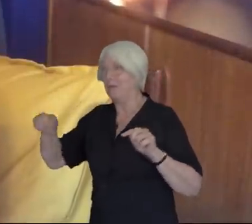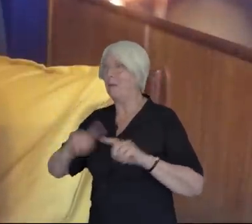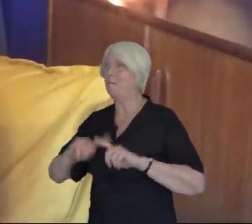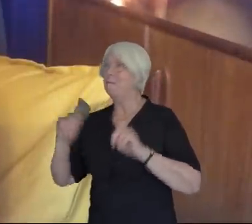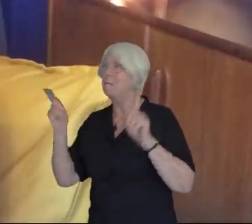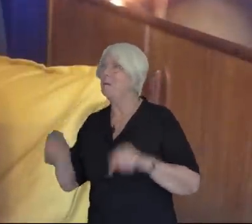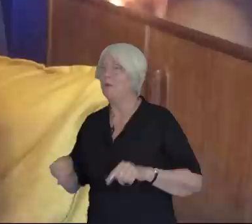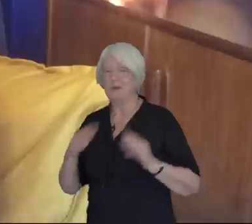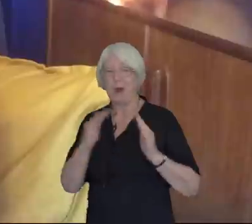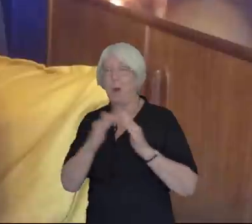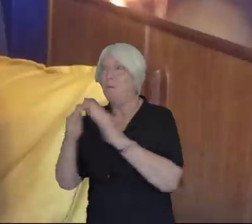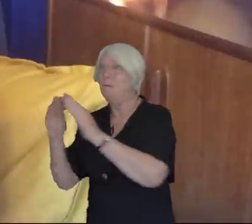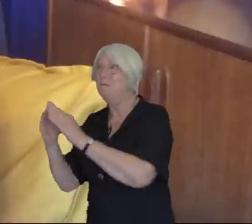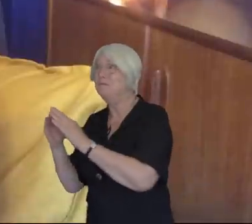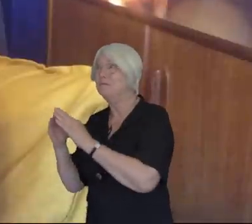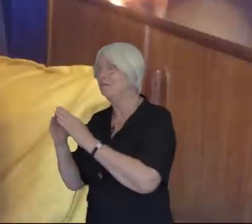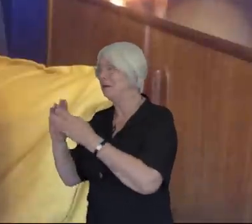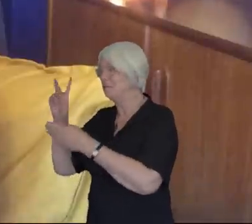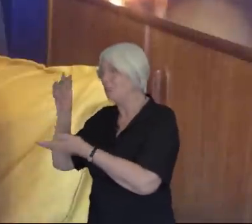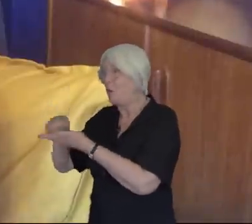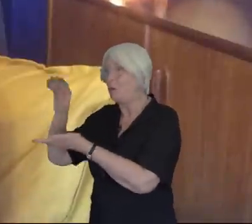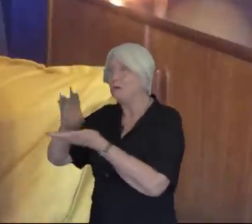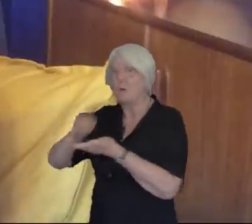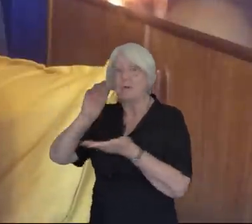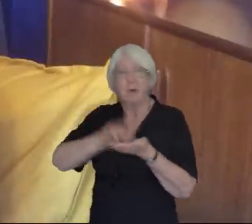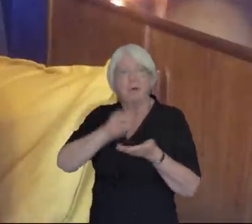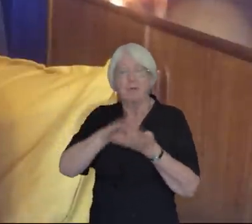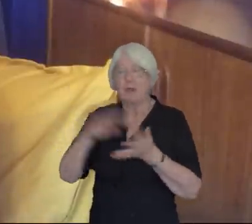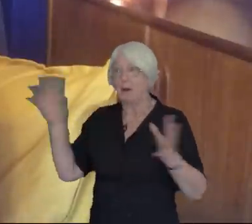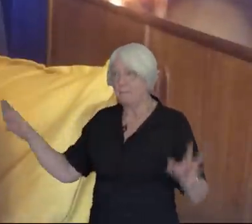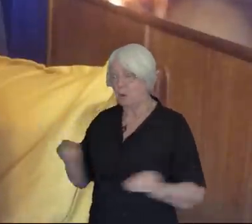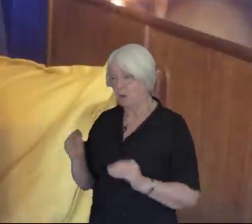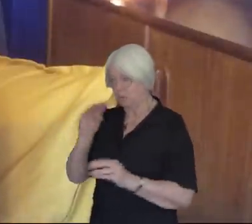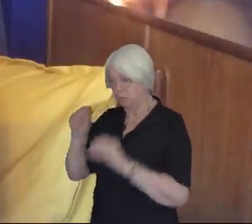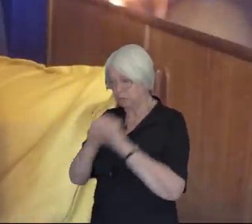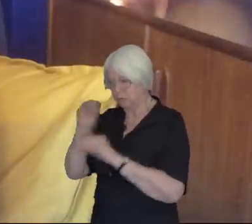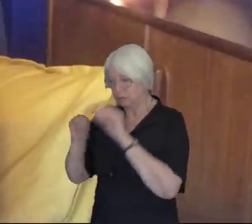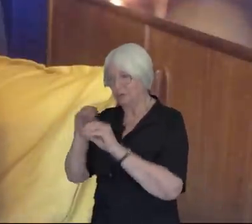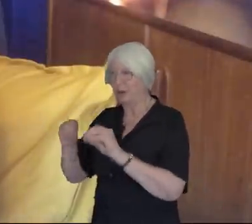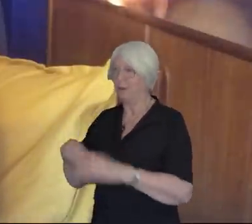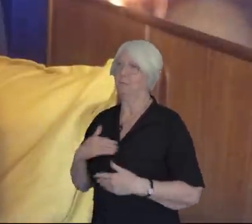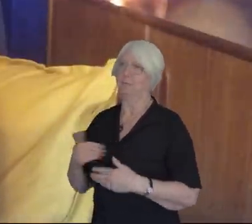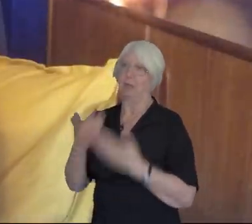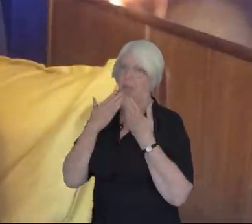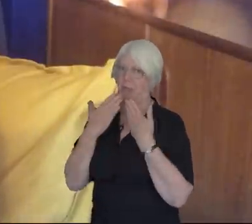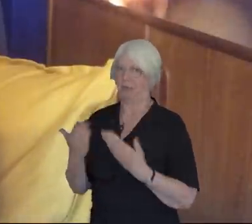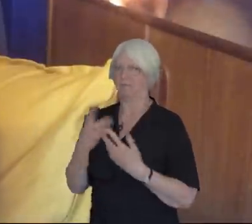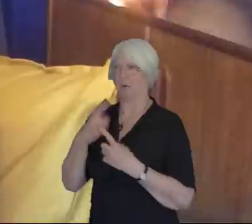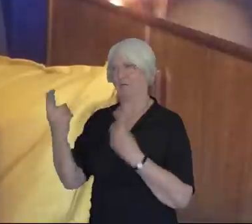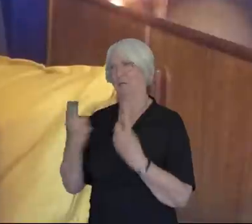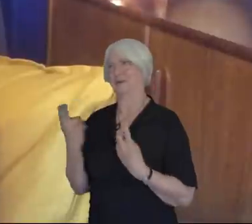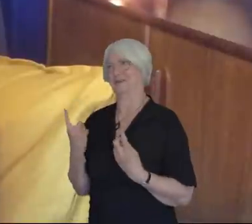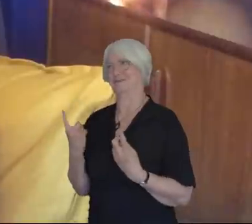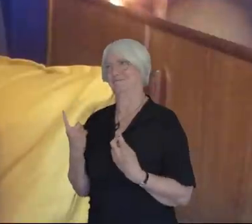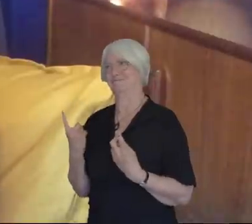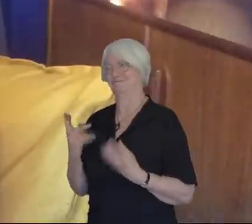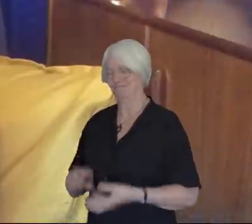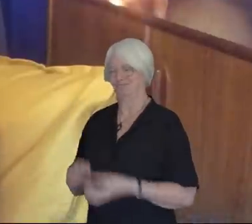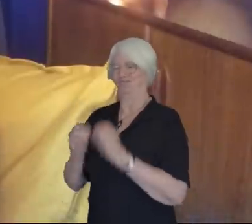recorded separately and edited together. I'm really thankful to everyone involved in creating today's